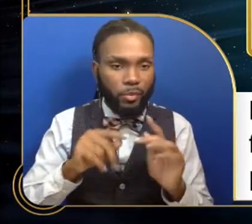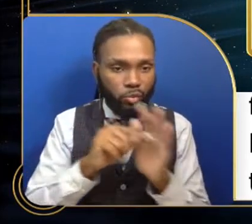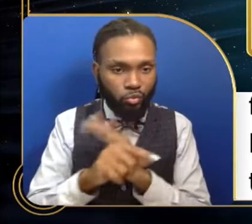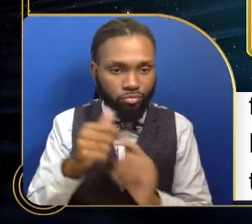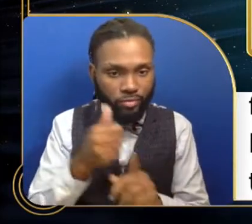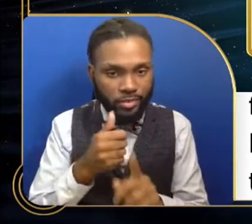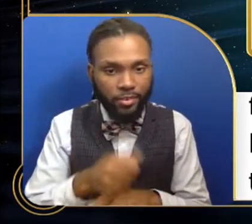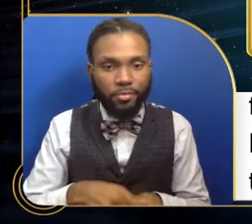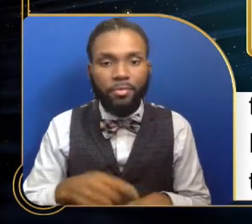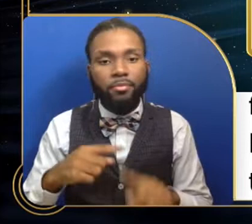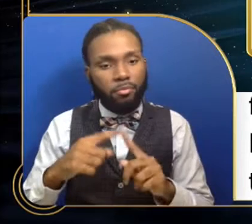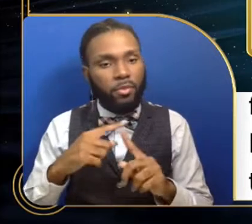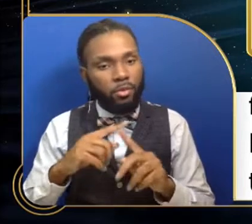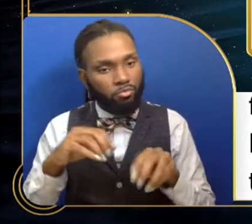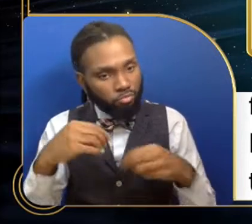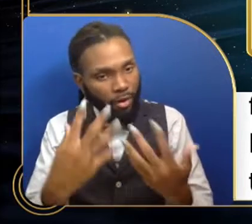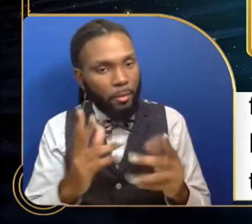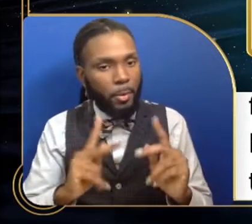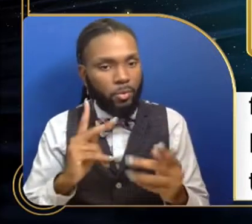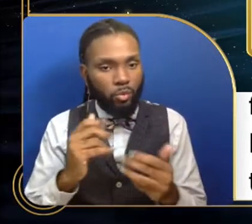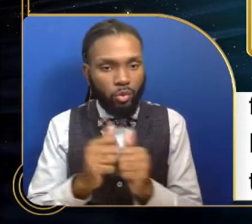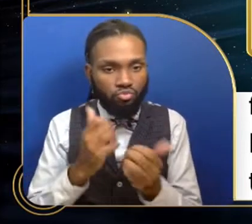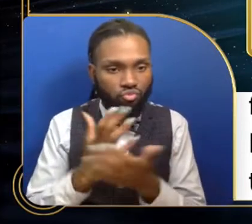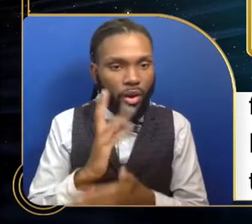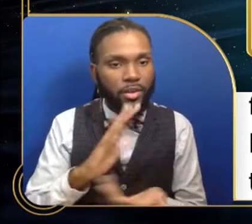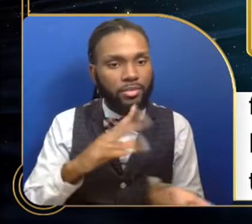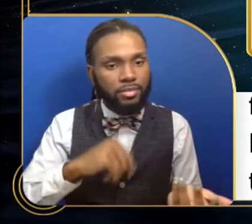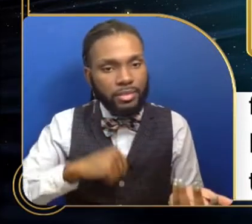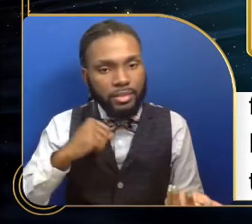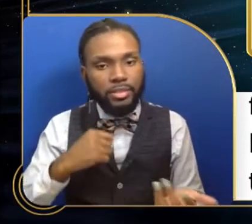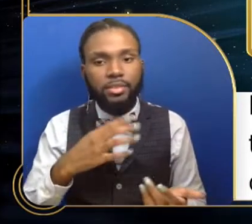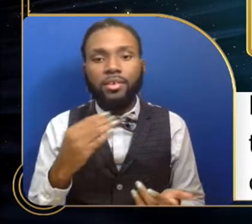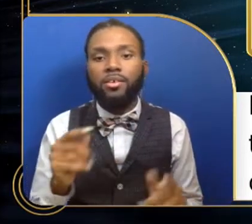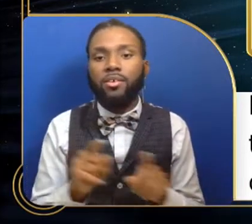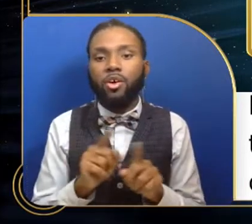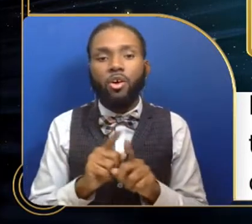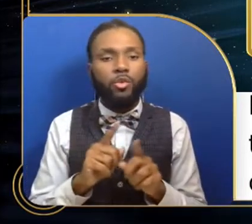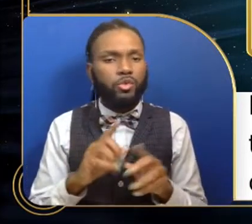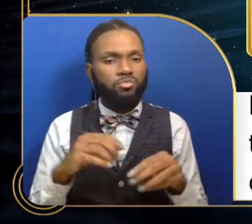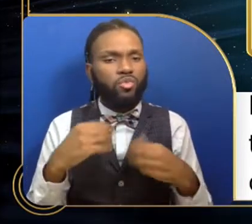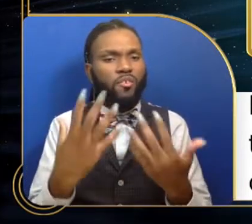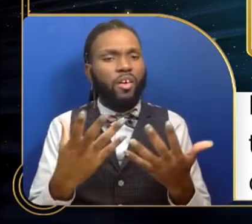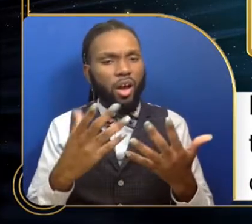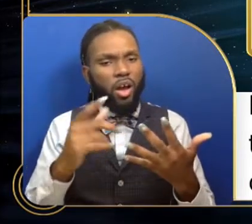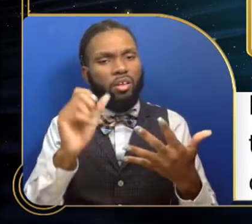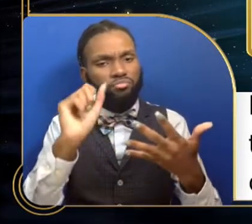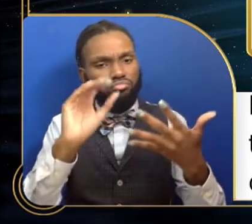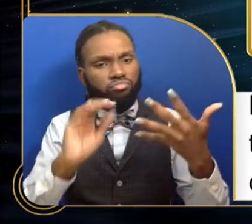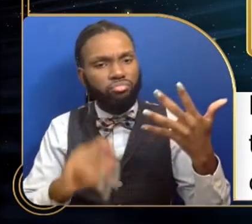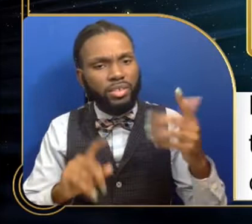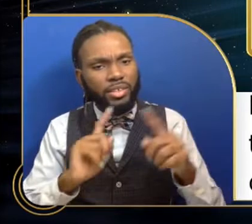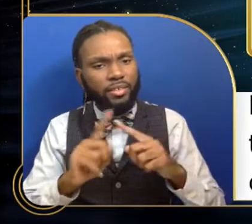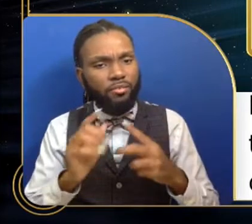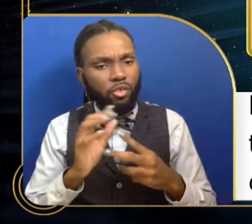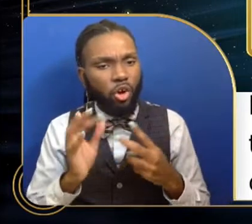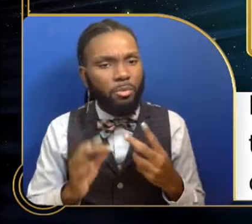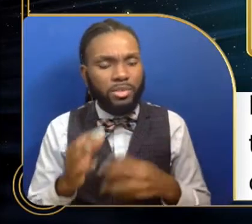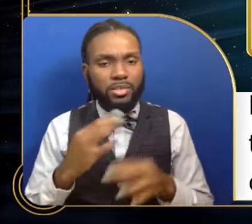hope, have their dignity, and have their a wide array of options, and to not be